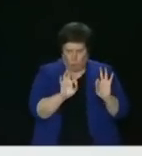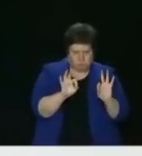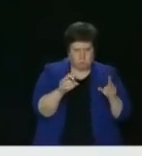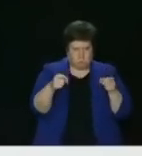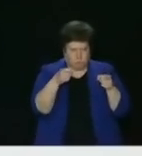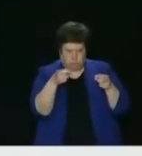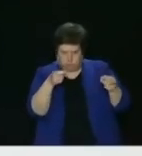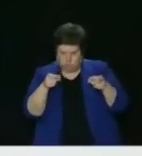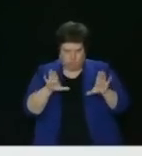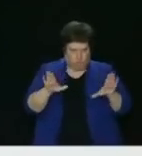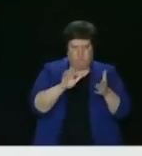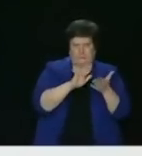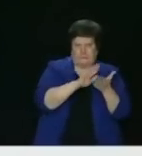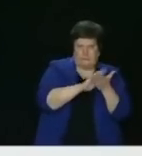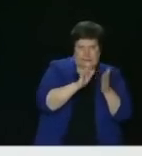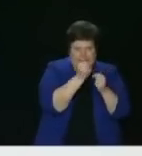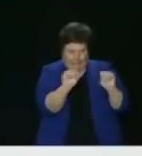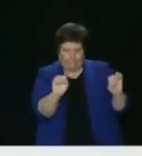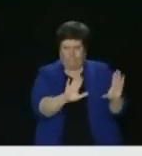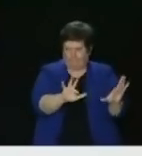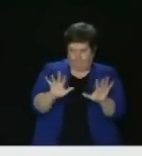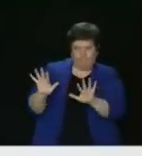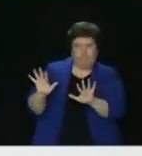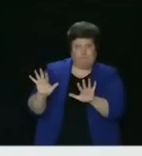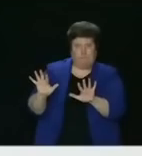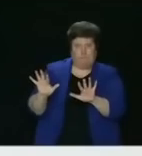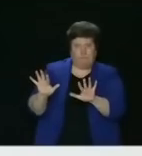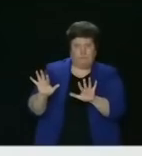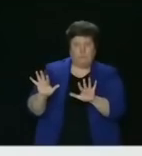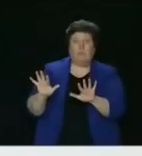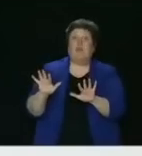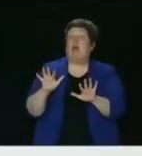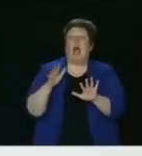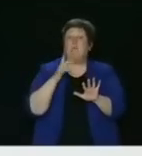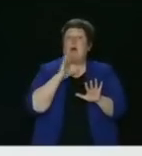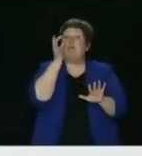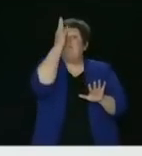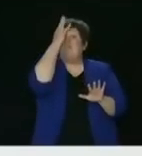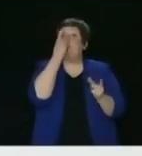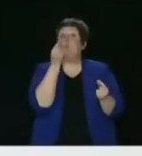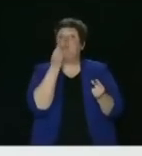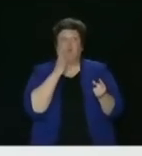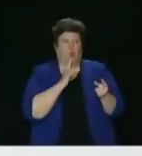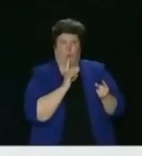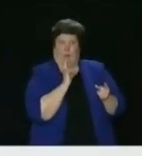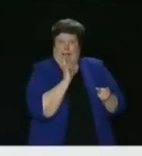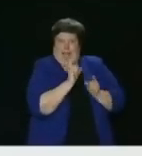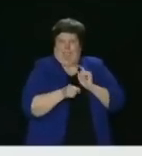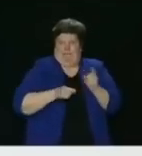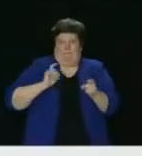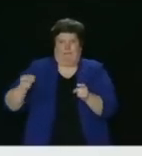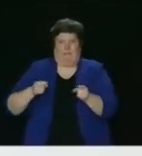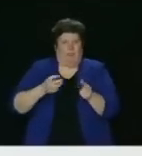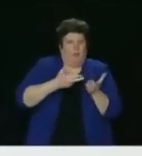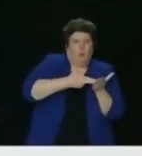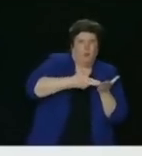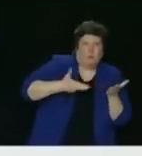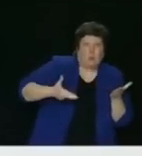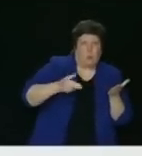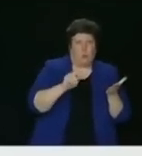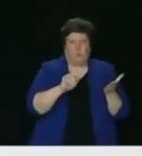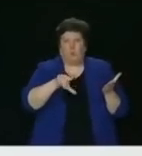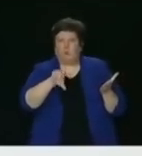and safety in our communities. And we have a responsibility to make sure that they have the resources and the tools that they need to do that job. They have our